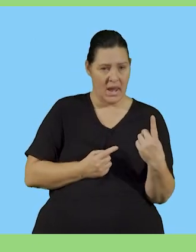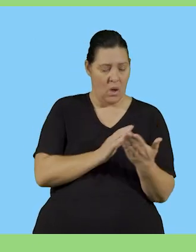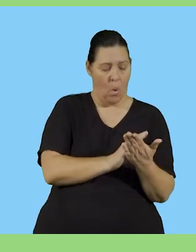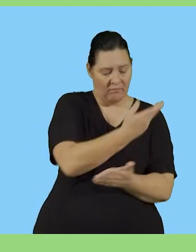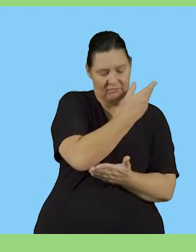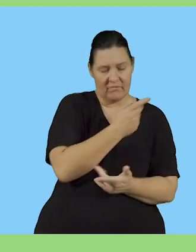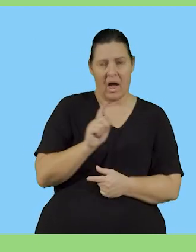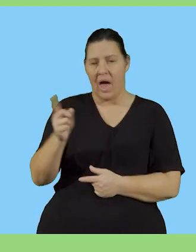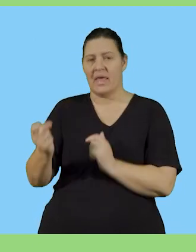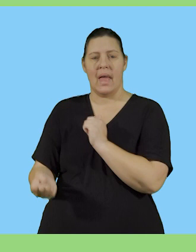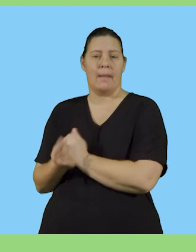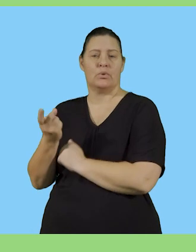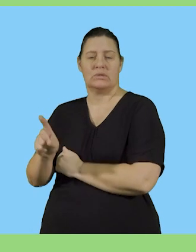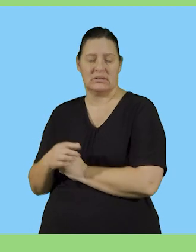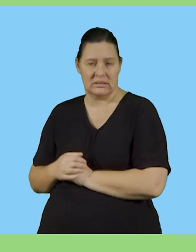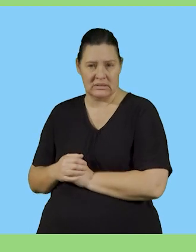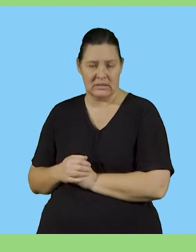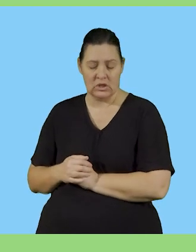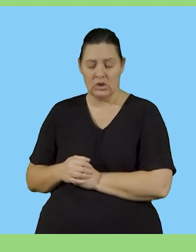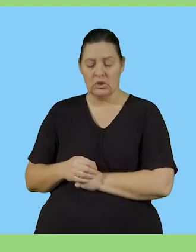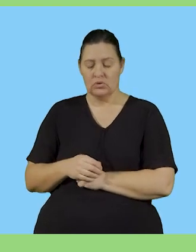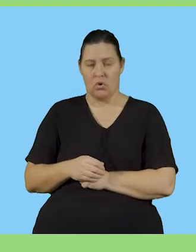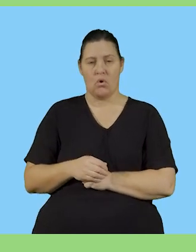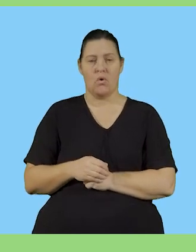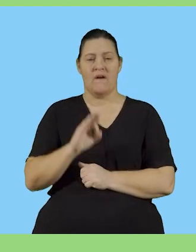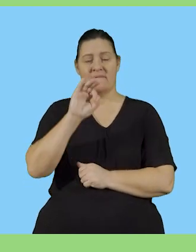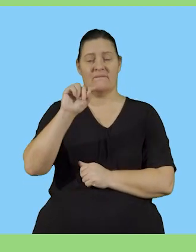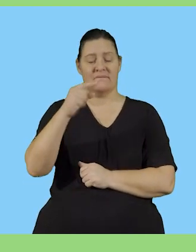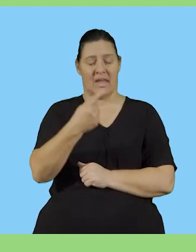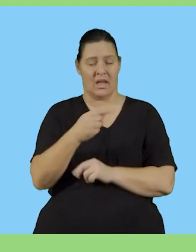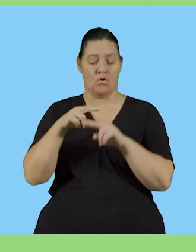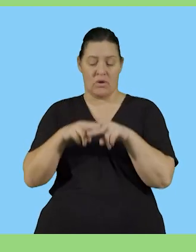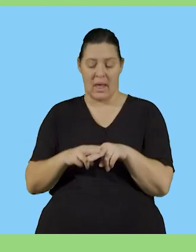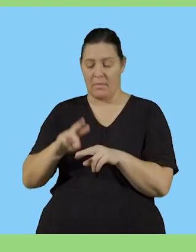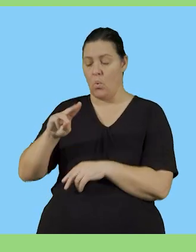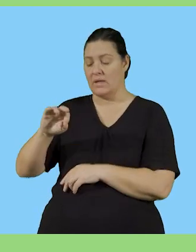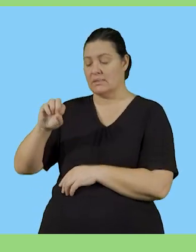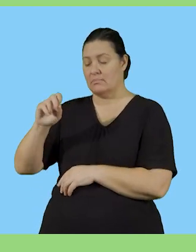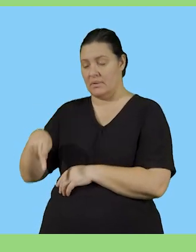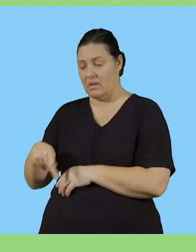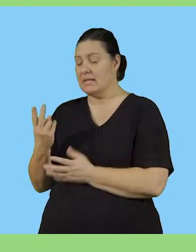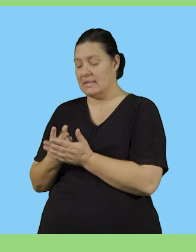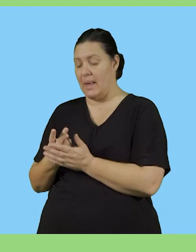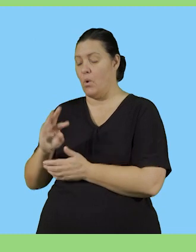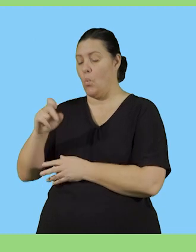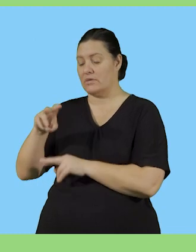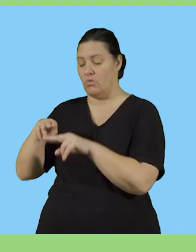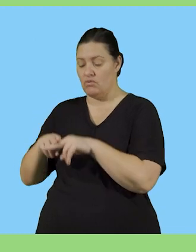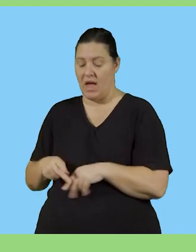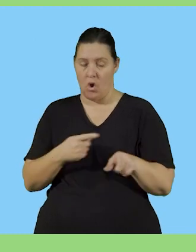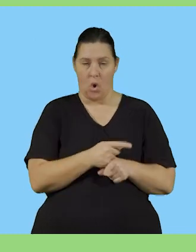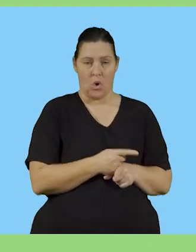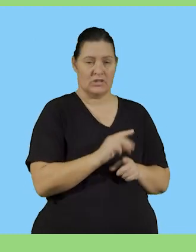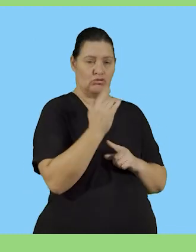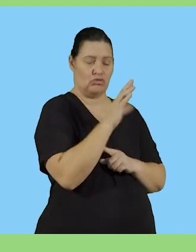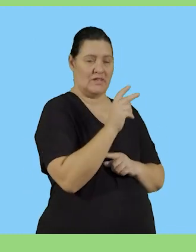one species is wiped out. So the fig tree relies on the wasp and the wasp relies on the fig